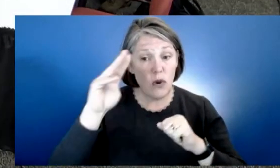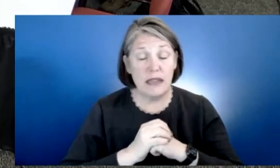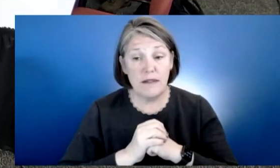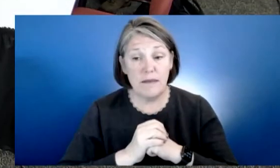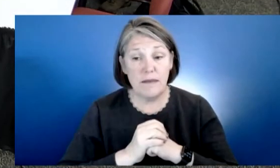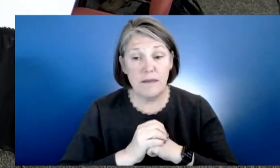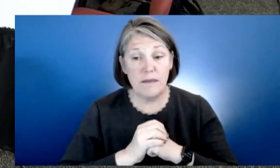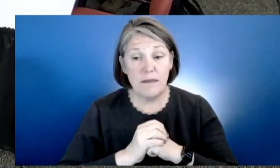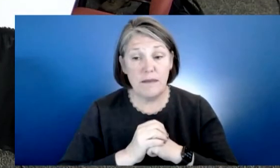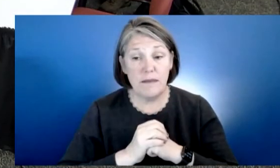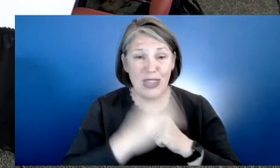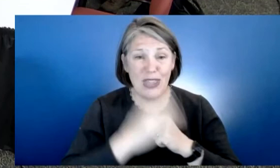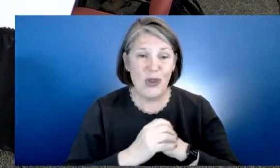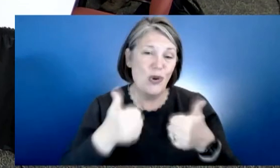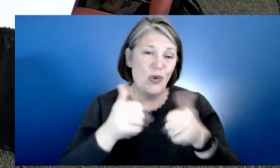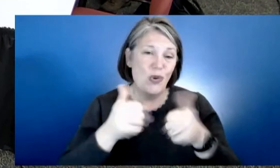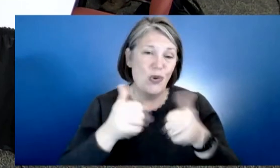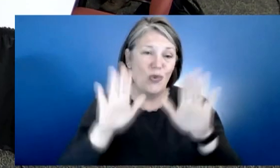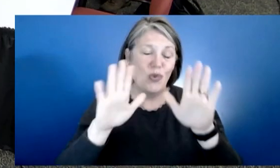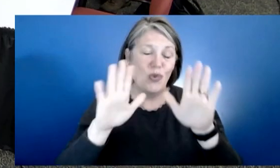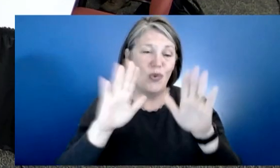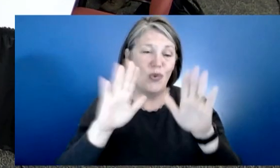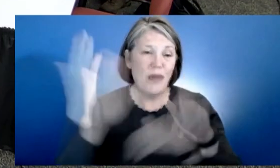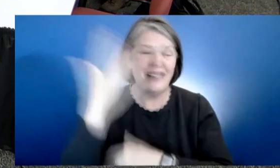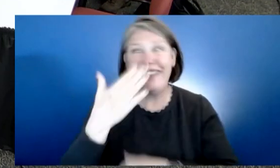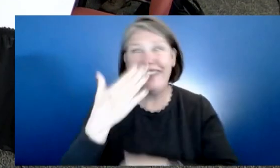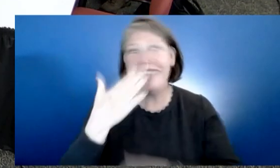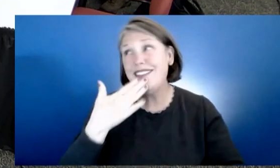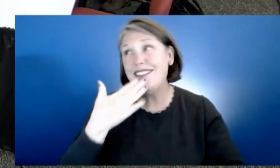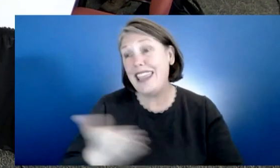Thank you. Great presentation. Thank you. Appreciate it.